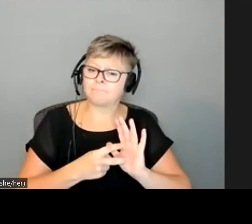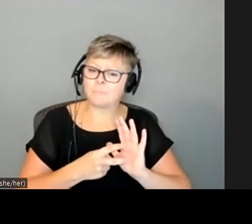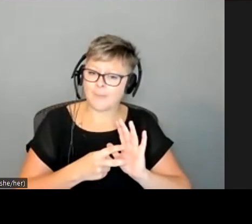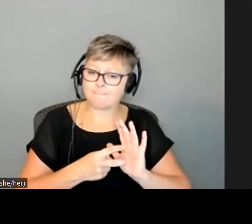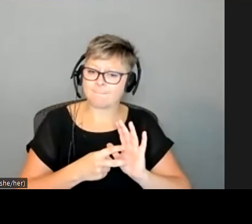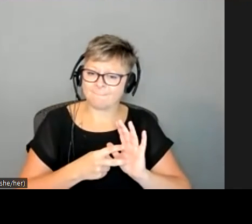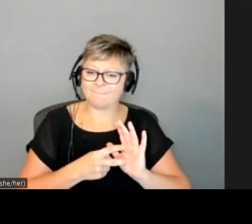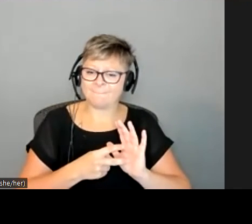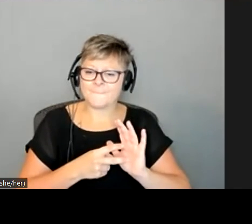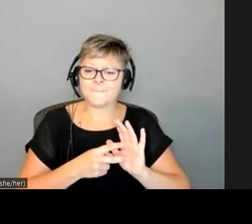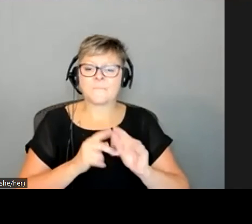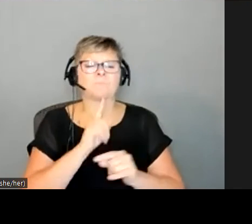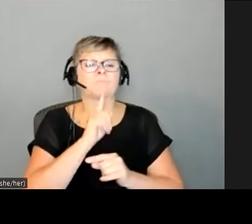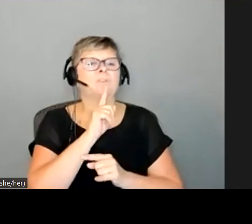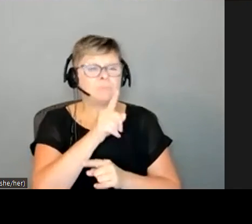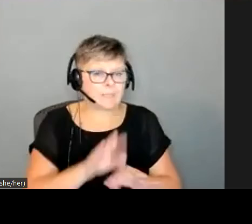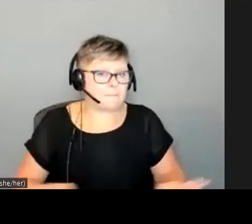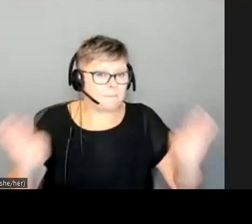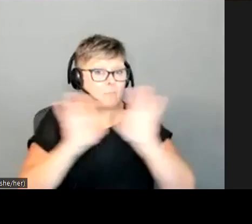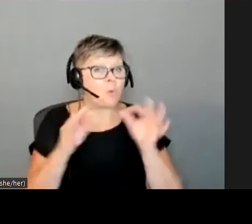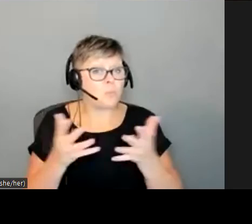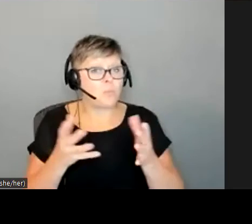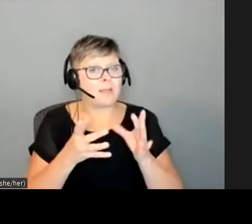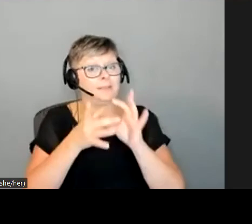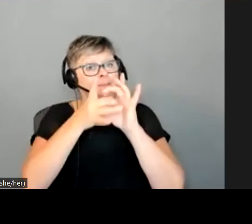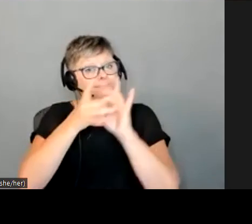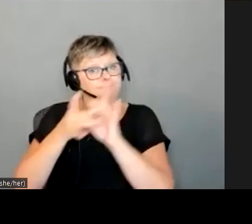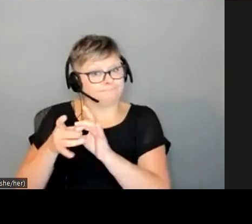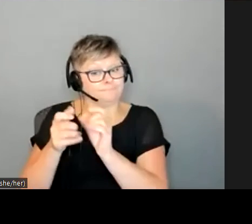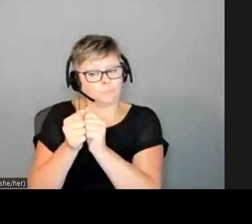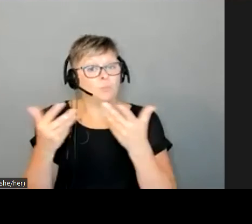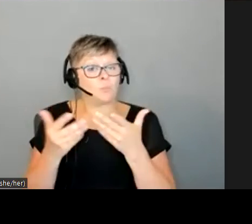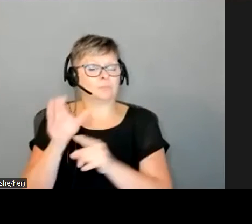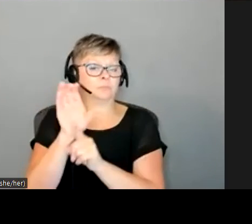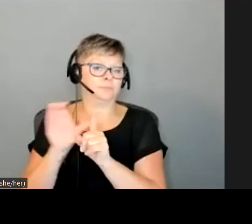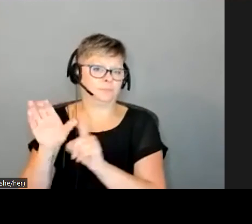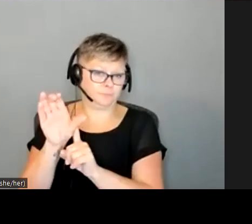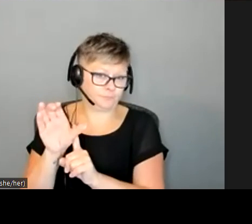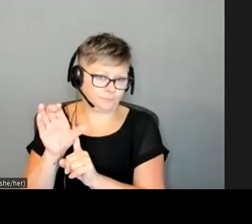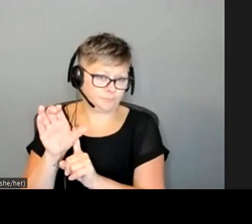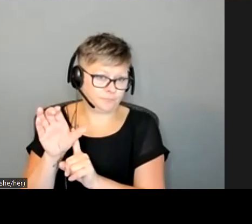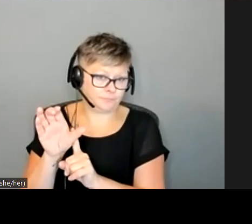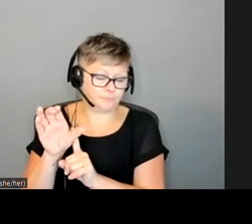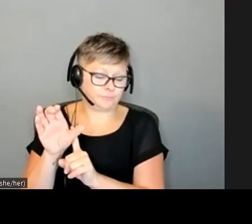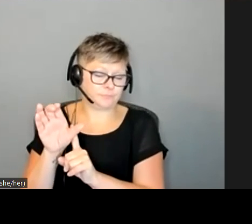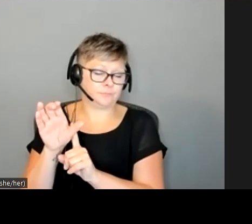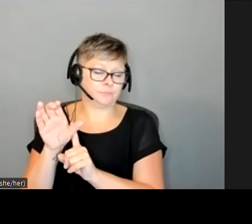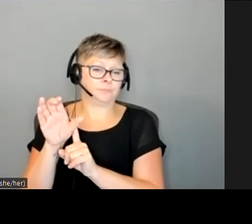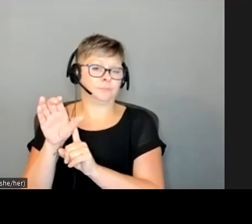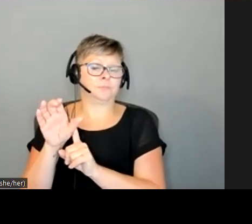into connecting strongly with the culture and with the understanding of,